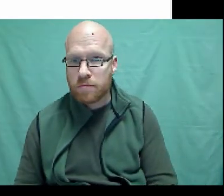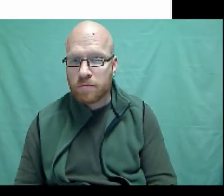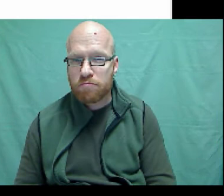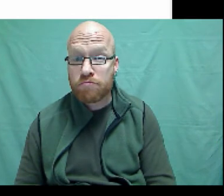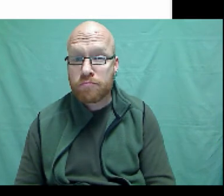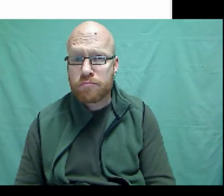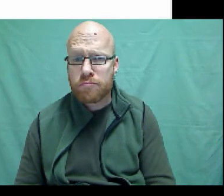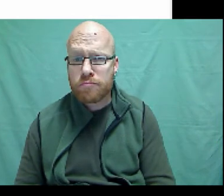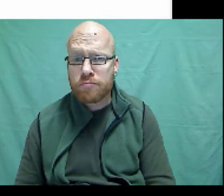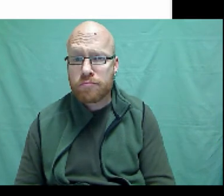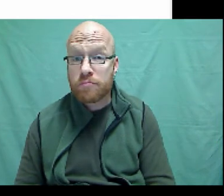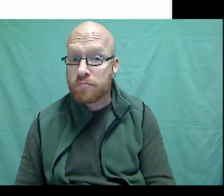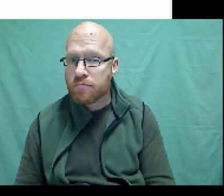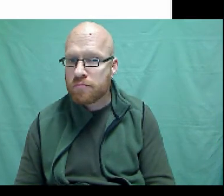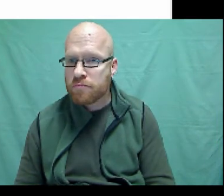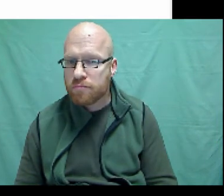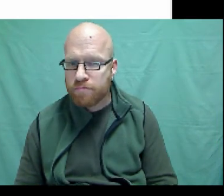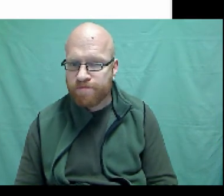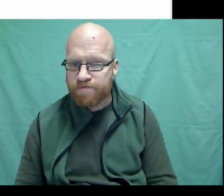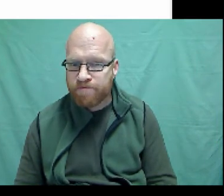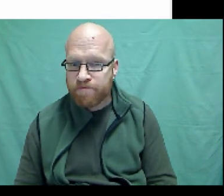7 and for negative 1. We'll see.